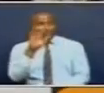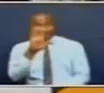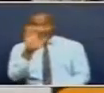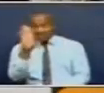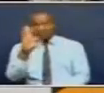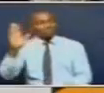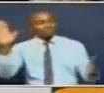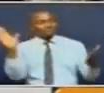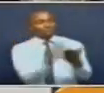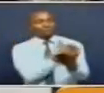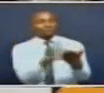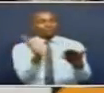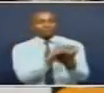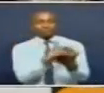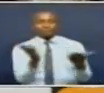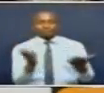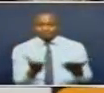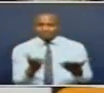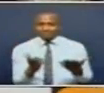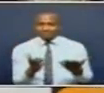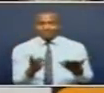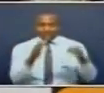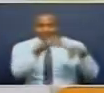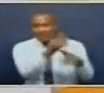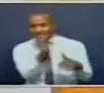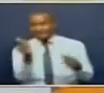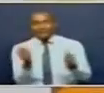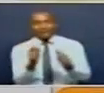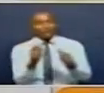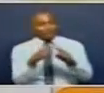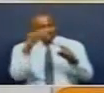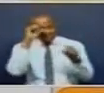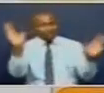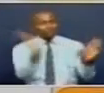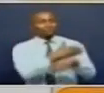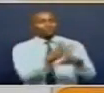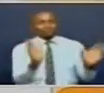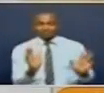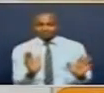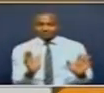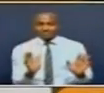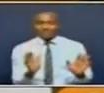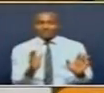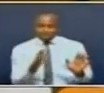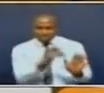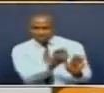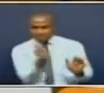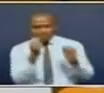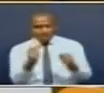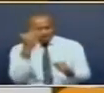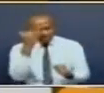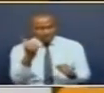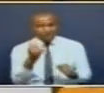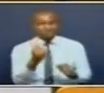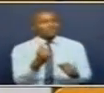billion shilling debt owed to the institution by the farmers. Most of the farmers had been hit by poor crop failure due to